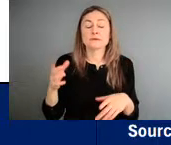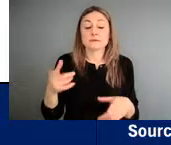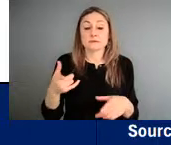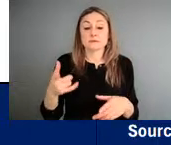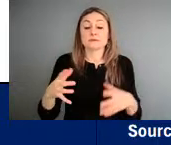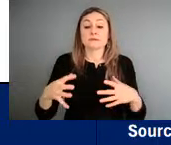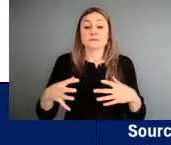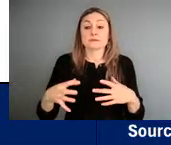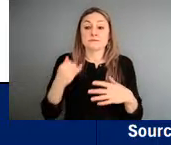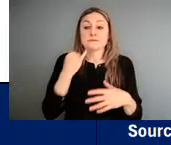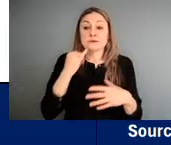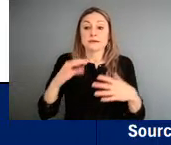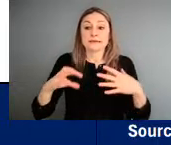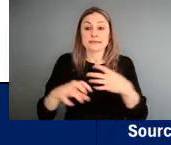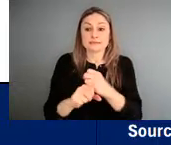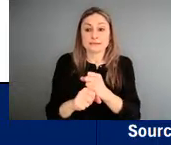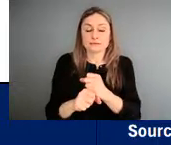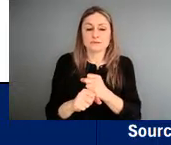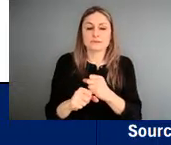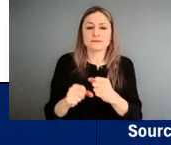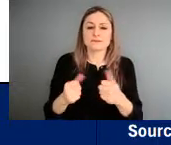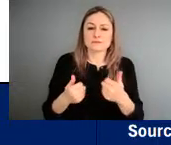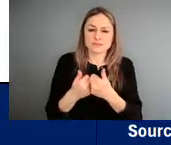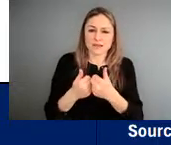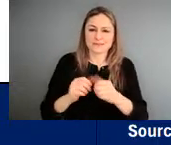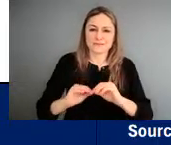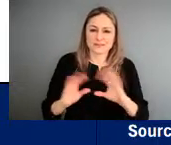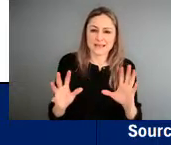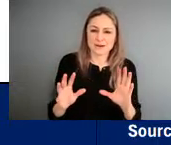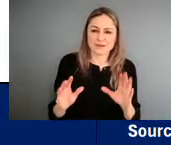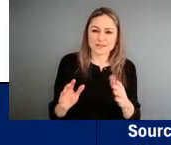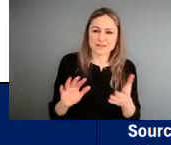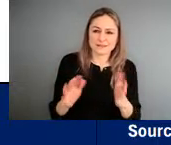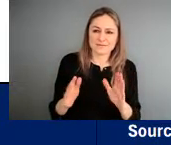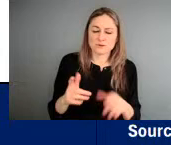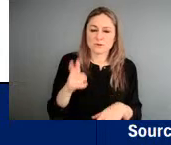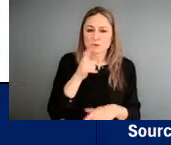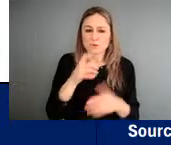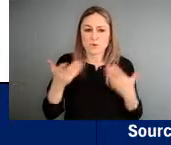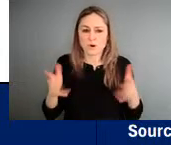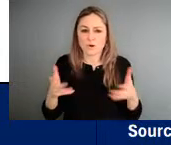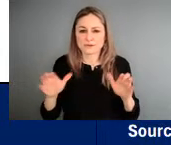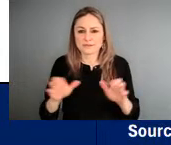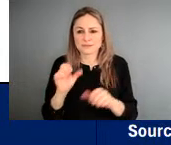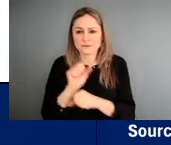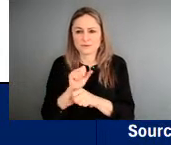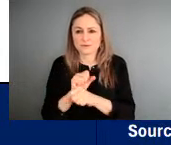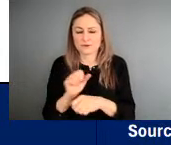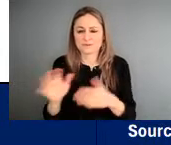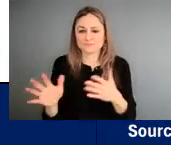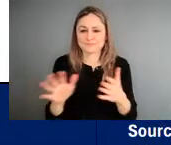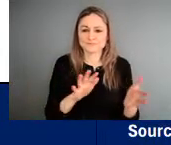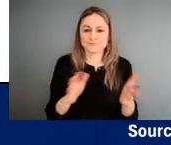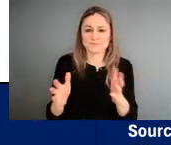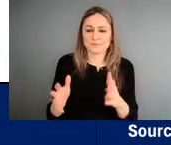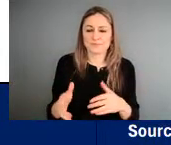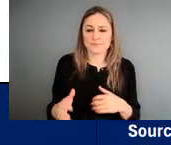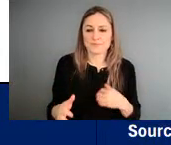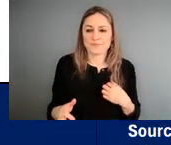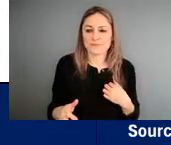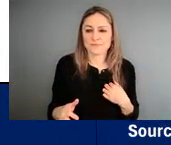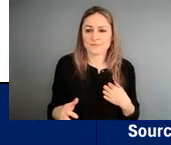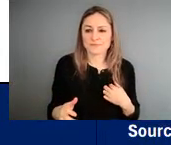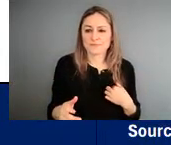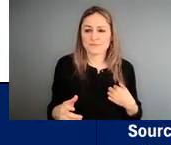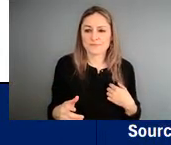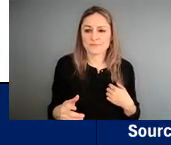creates a challenge of clarity between parties who might do the work, then that argues against condensing. I think the trash can